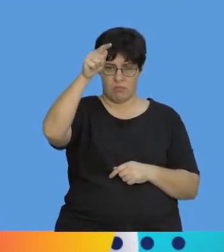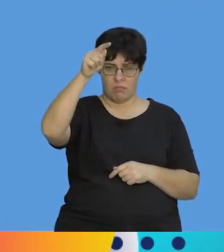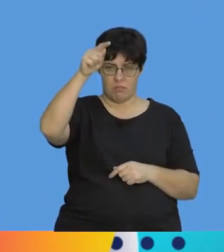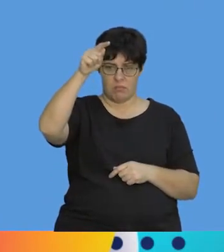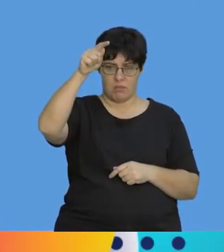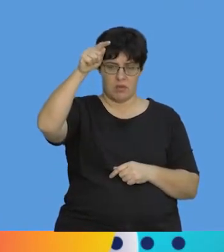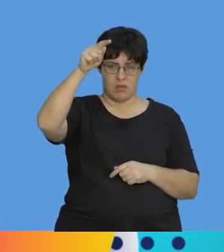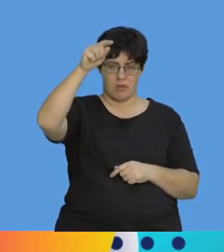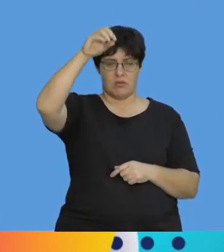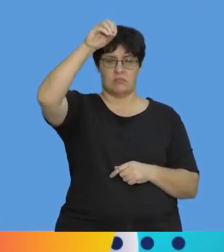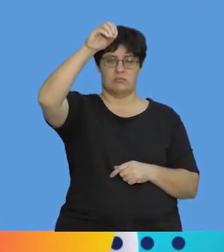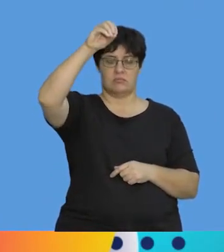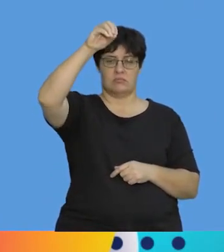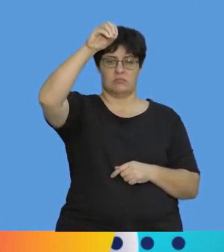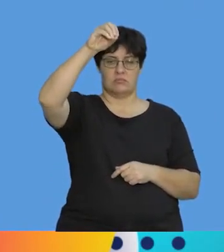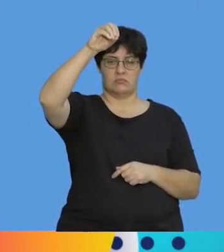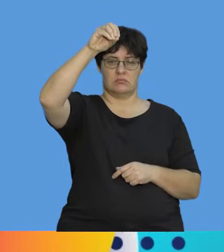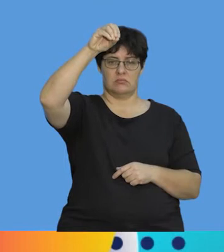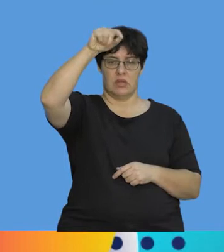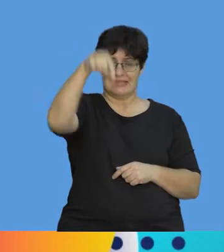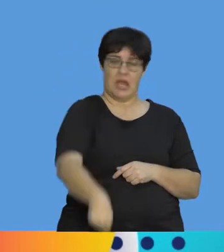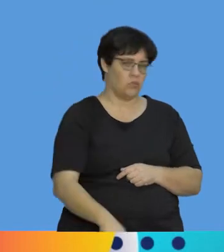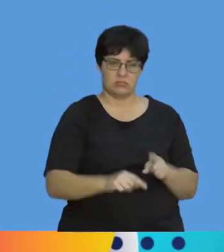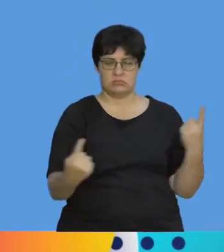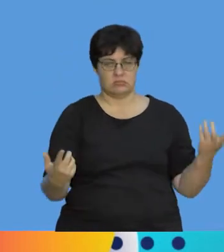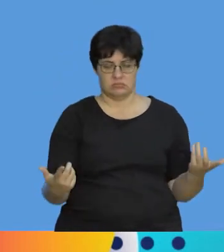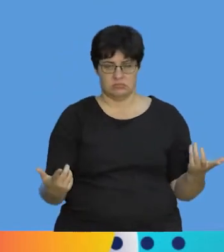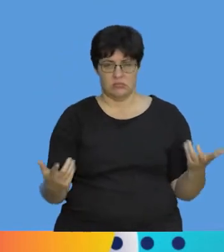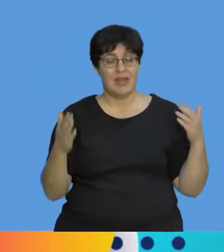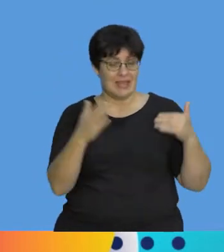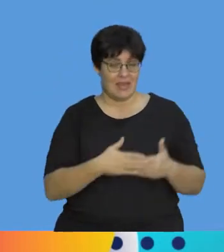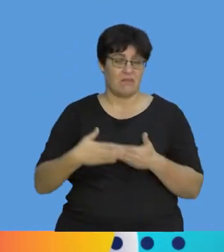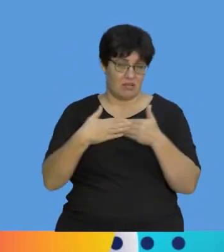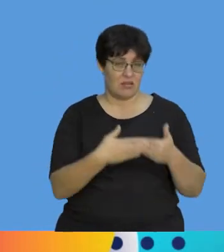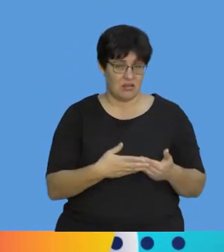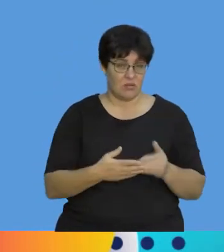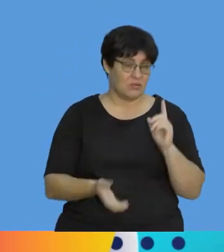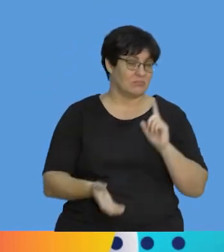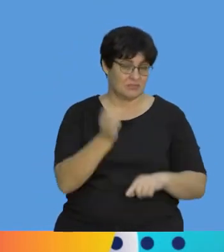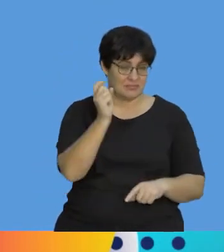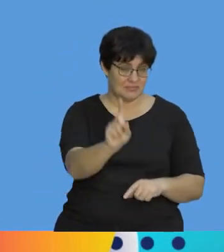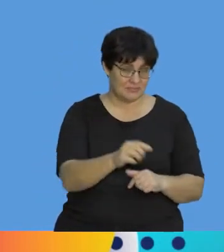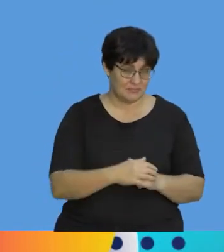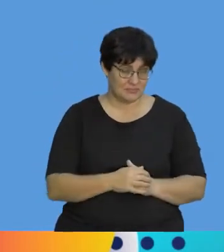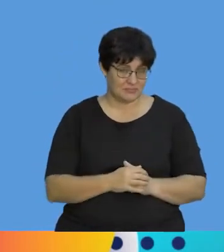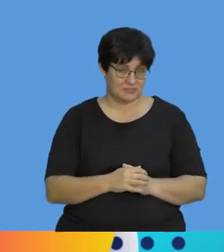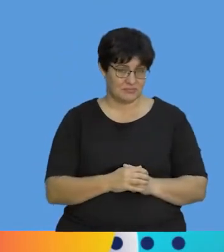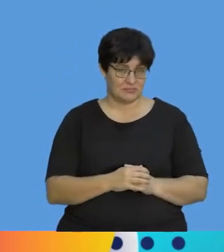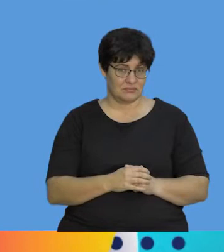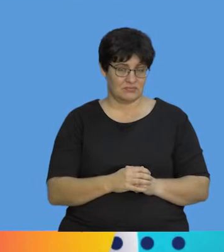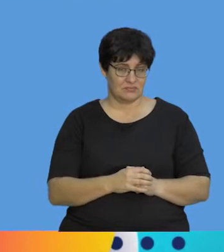top of its motion, it would never come back down. It would sit there. Okay, be very careful. You'll get tricked out with